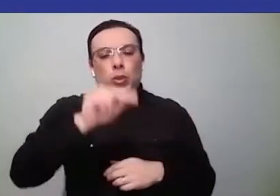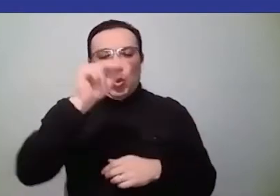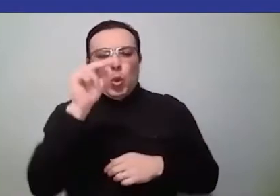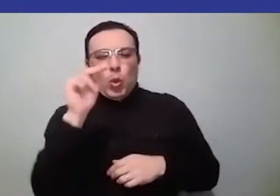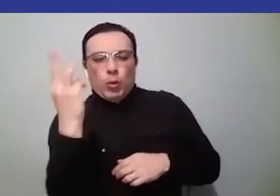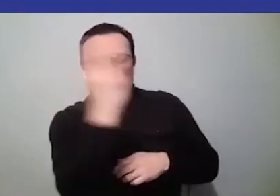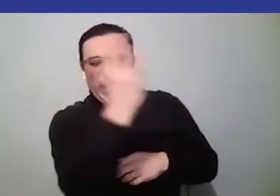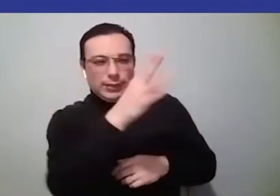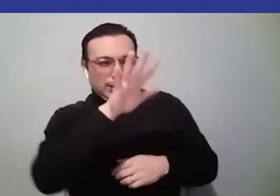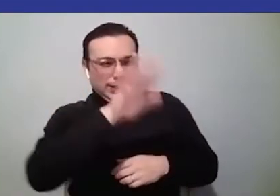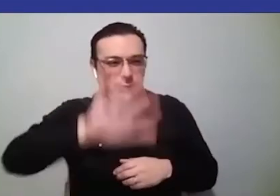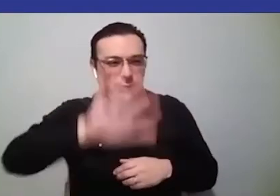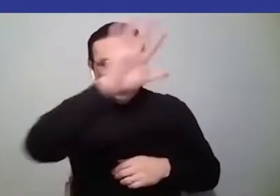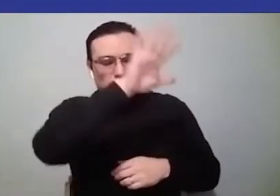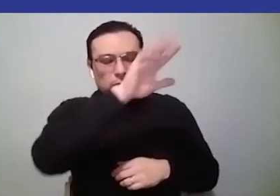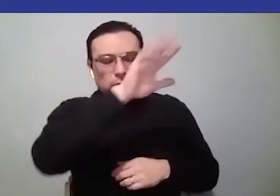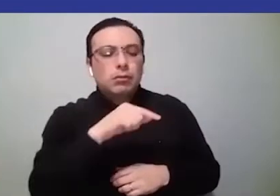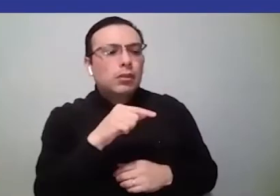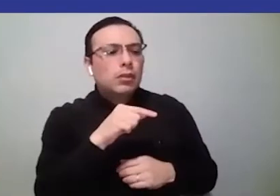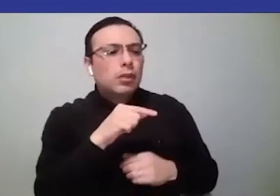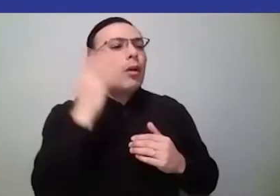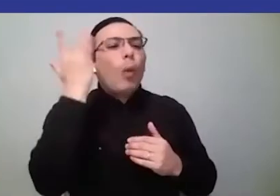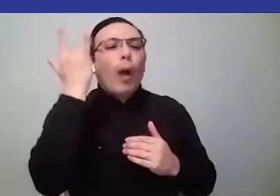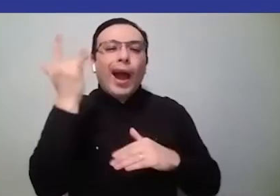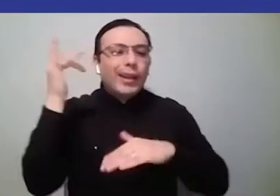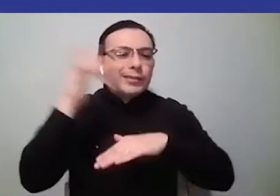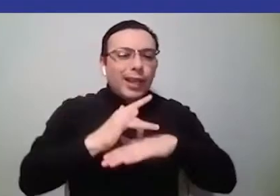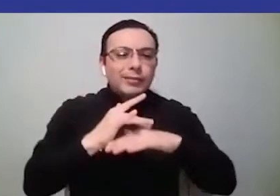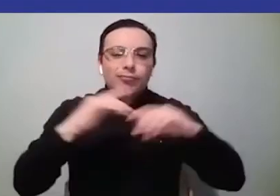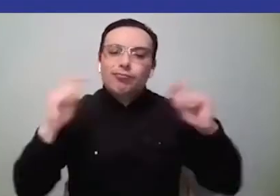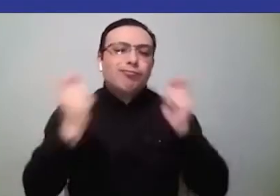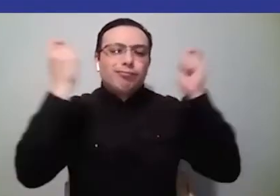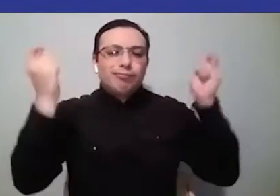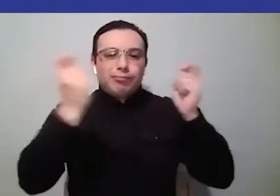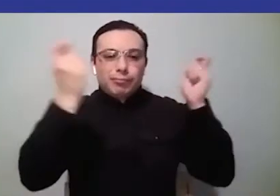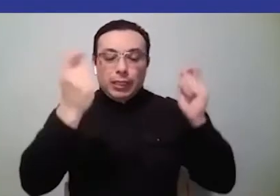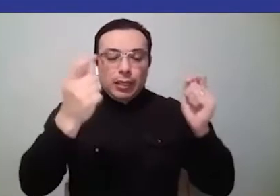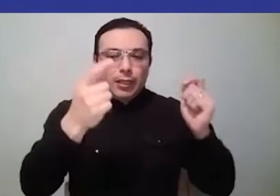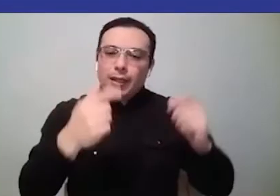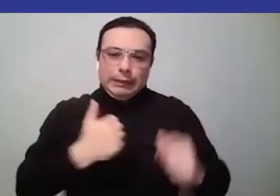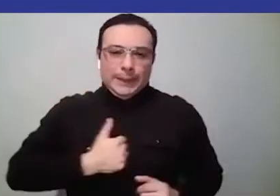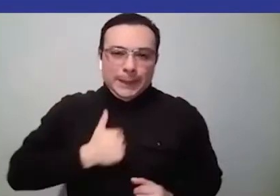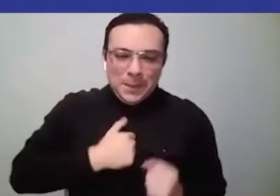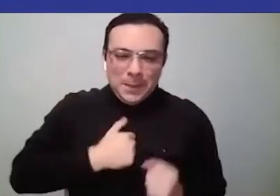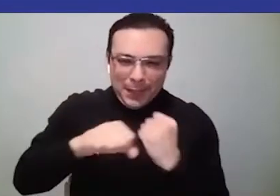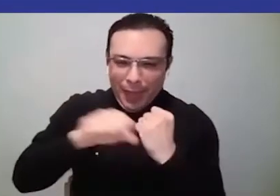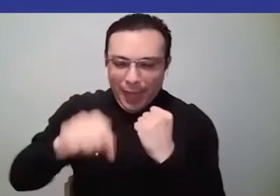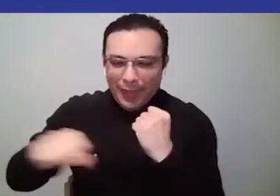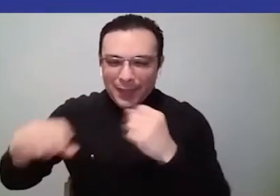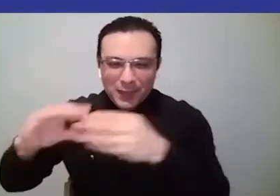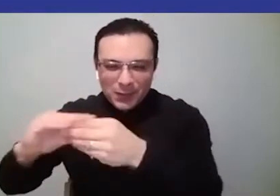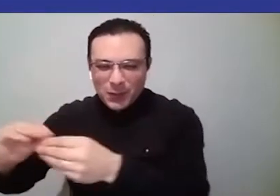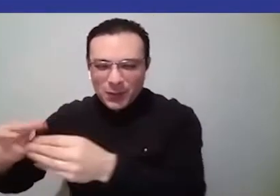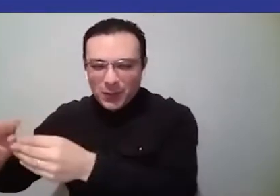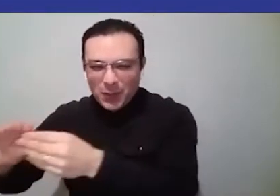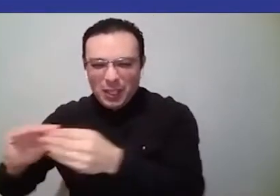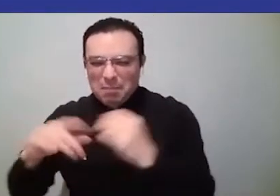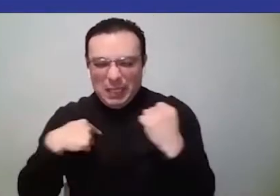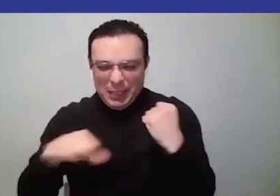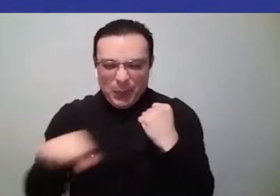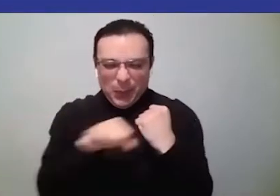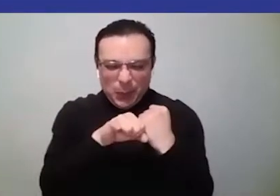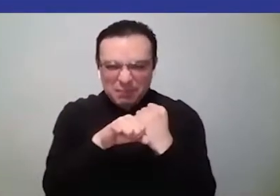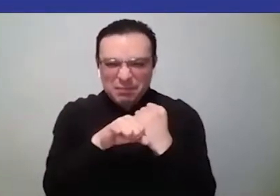part of a celebration. And this is a very long story, which I will just offer you the tiny bit of, which is that over